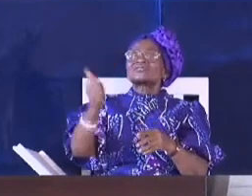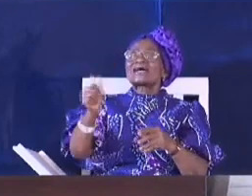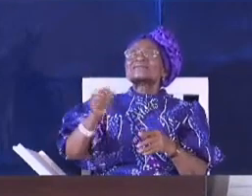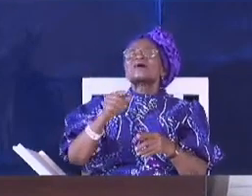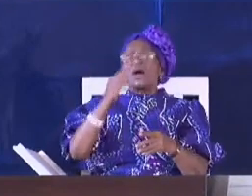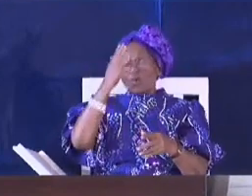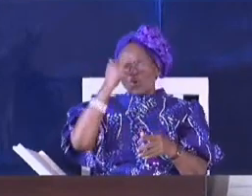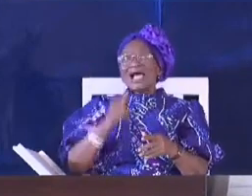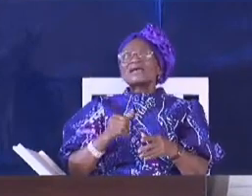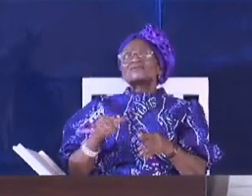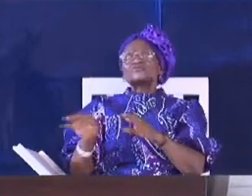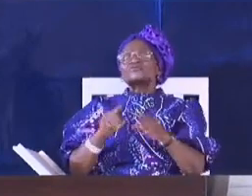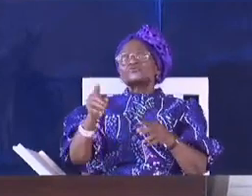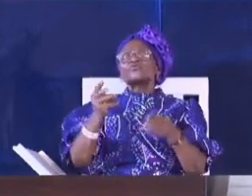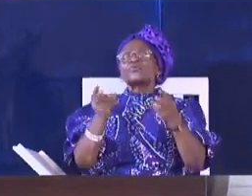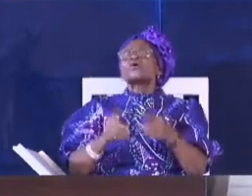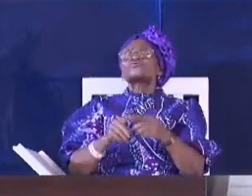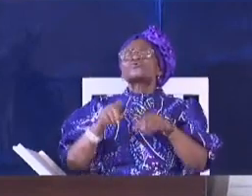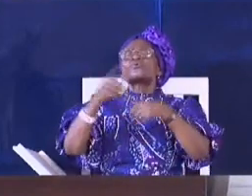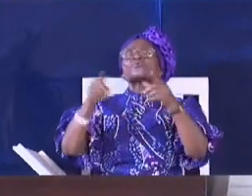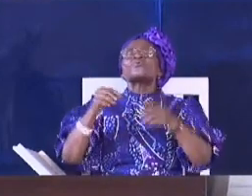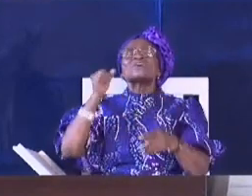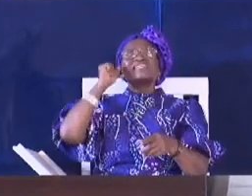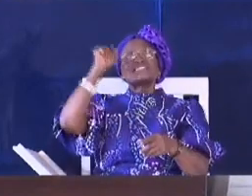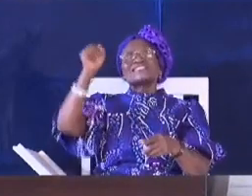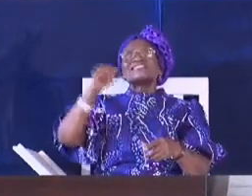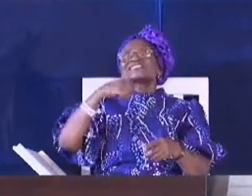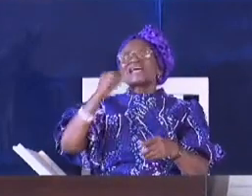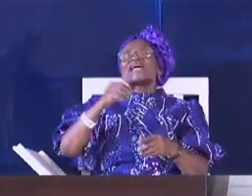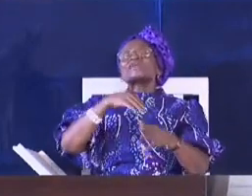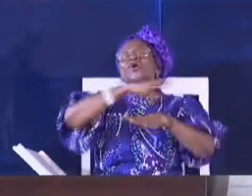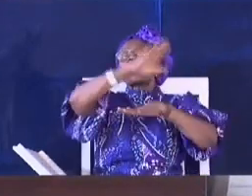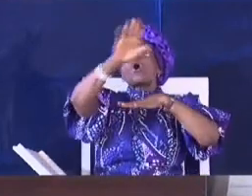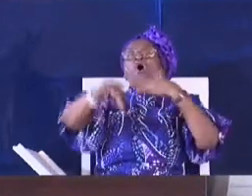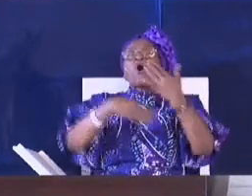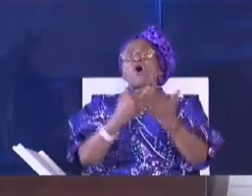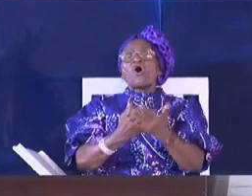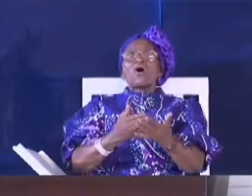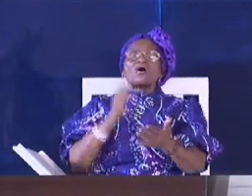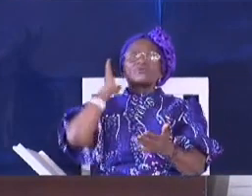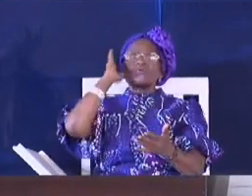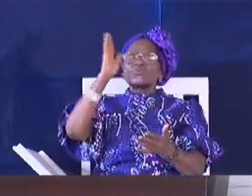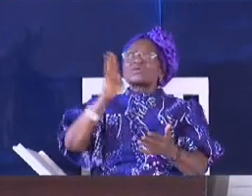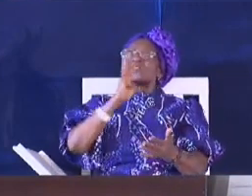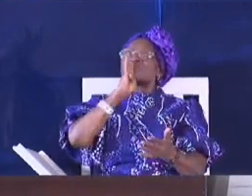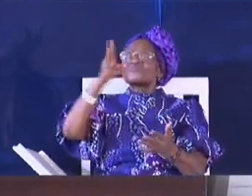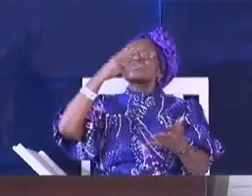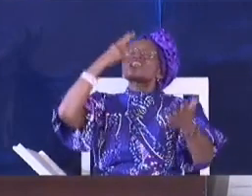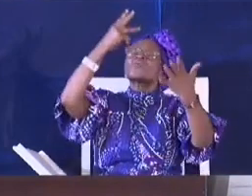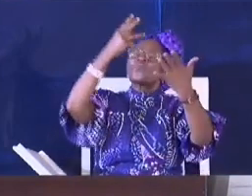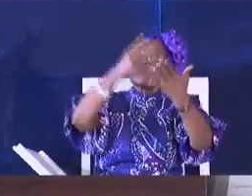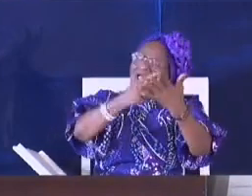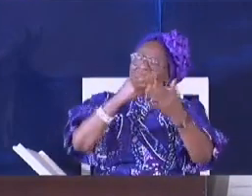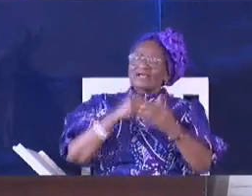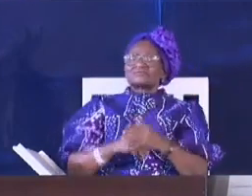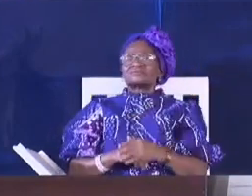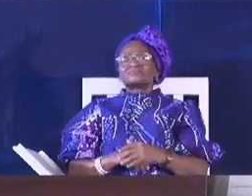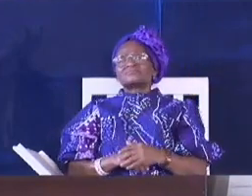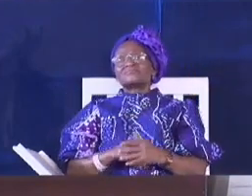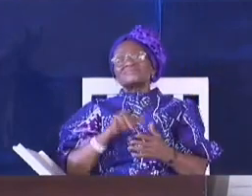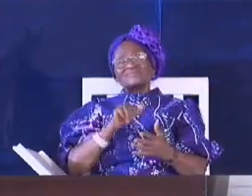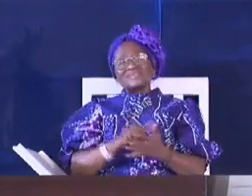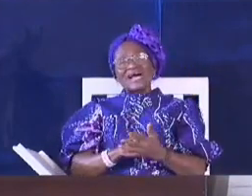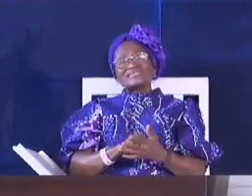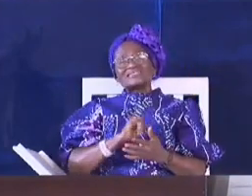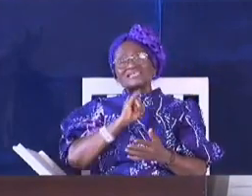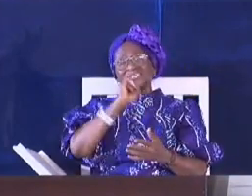for? She said, all will be well. That was a decree.